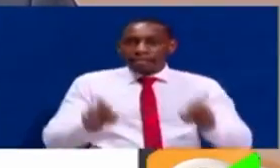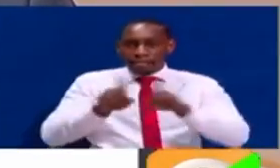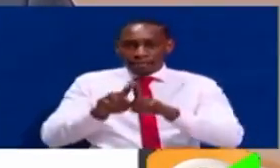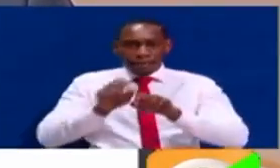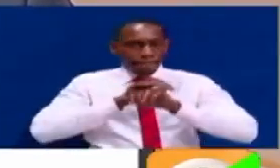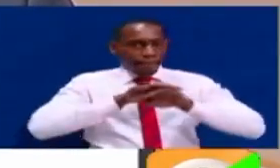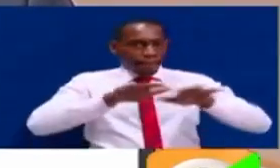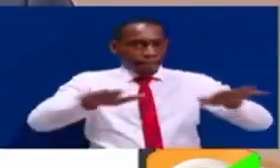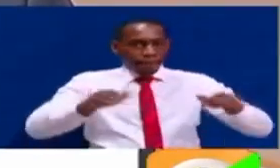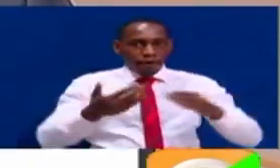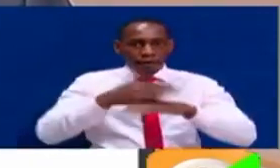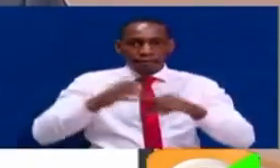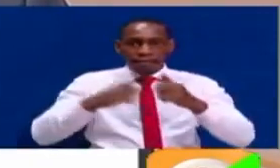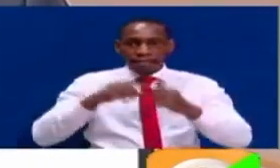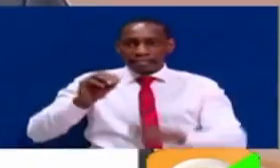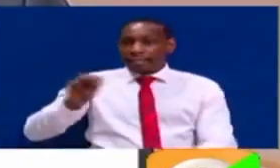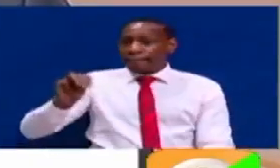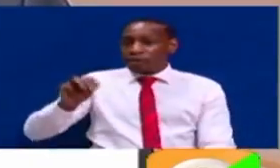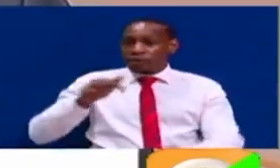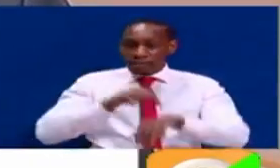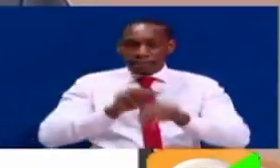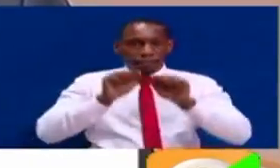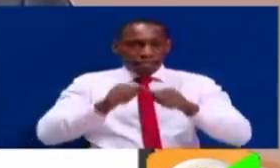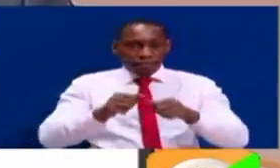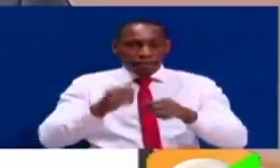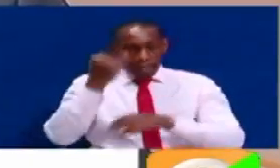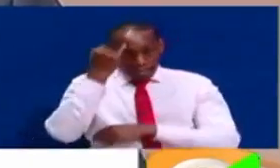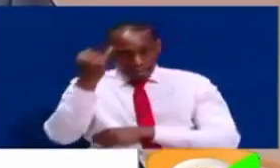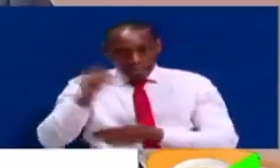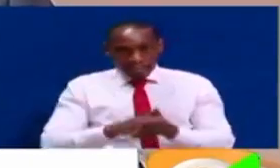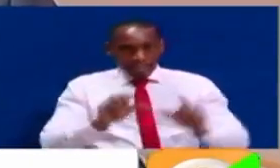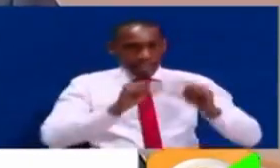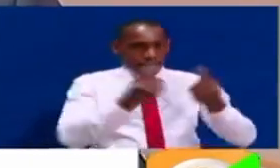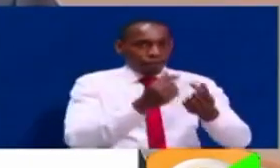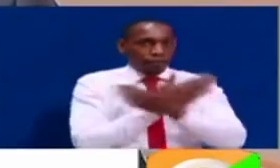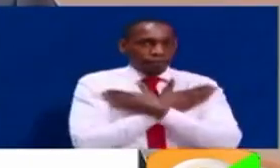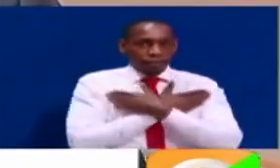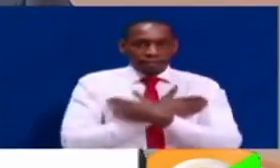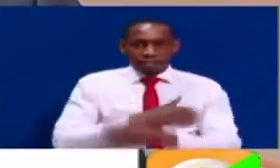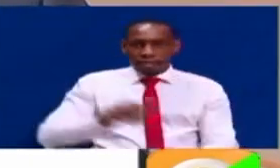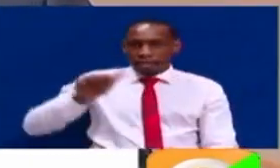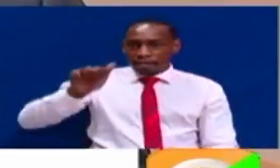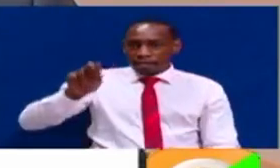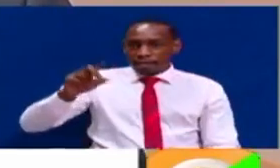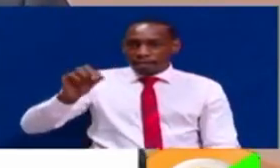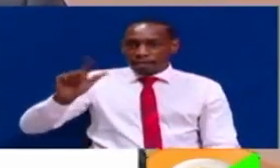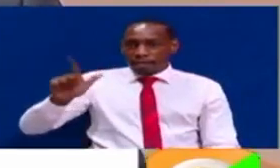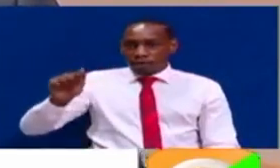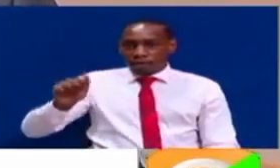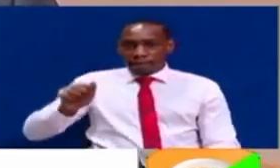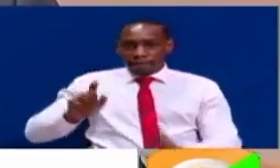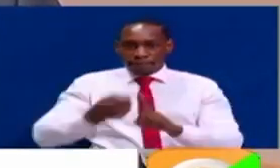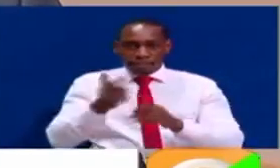been streamed more than 60 million times, you can imagine. A group of friends in Angola shot the first Jerusalema dance